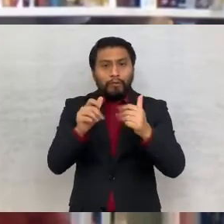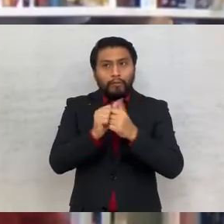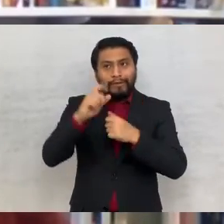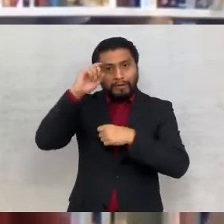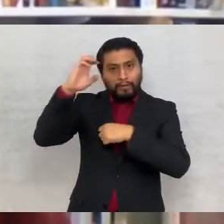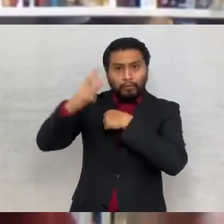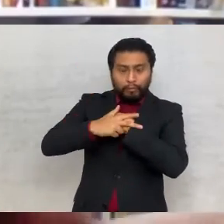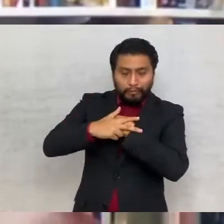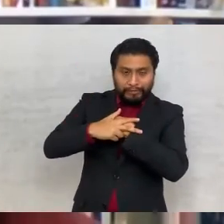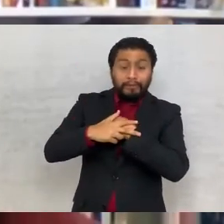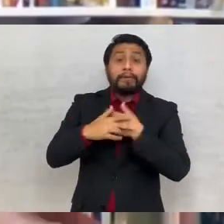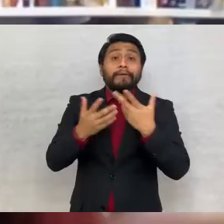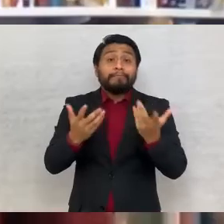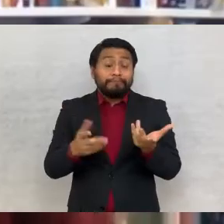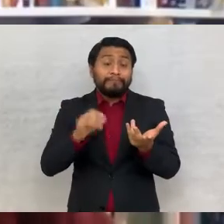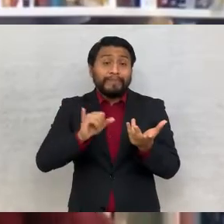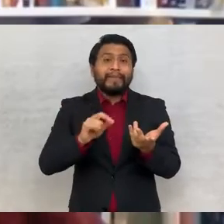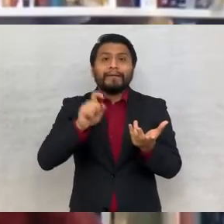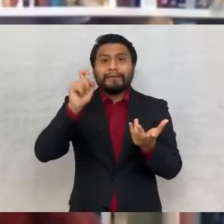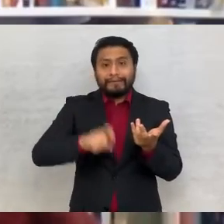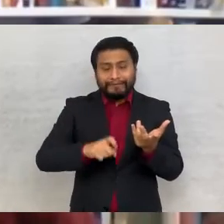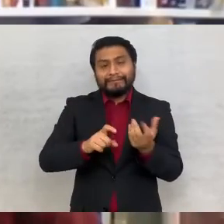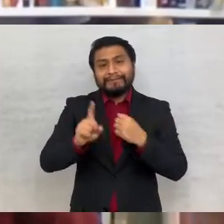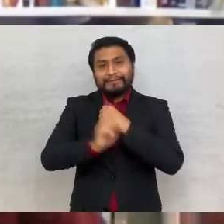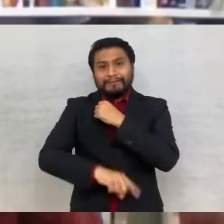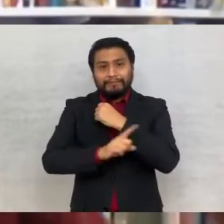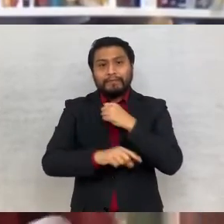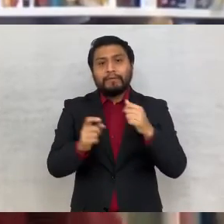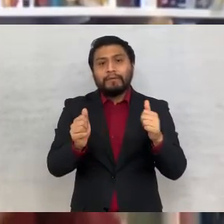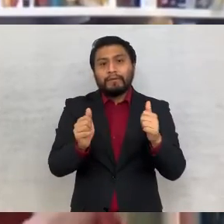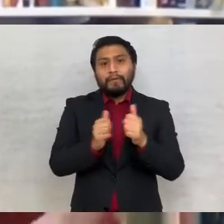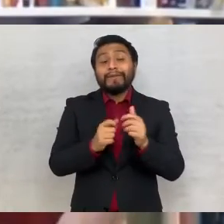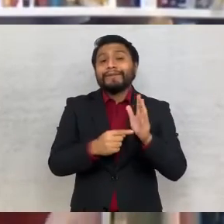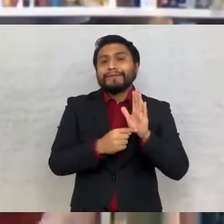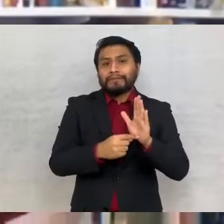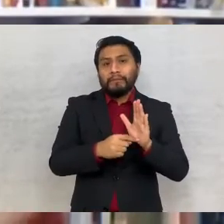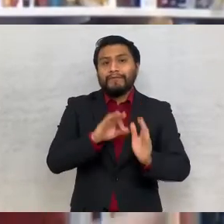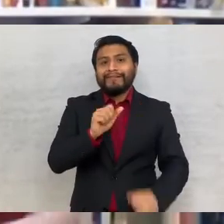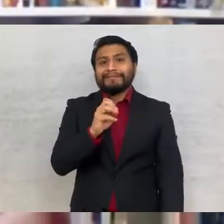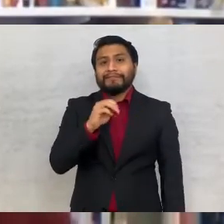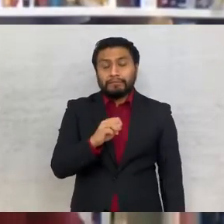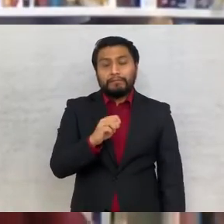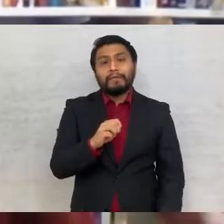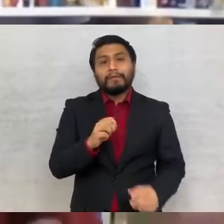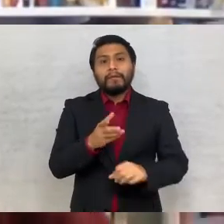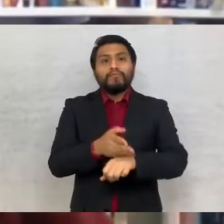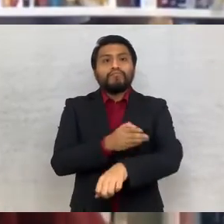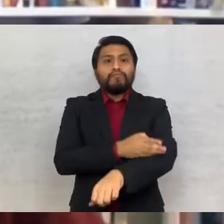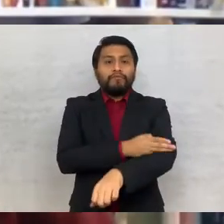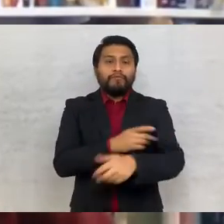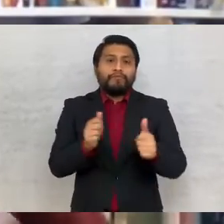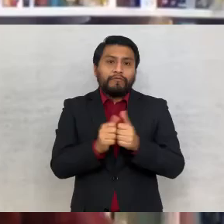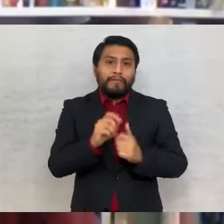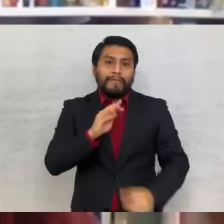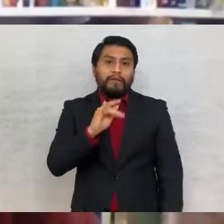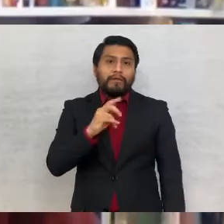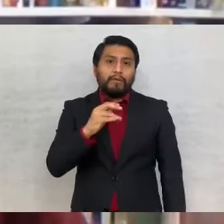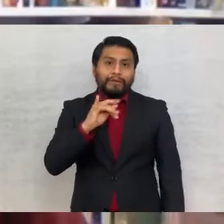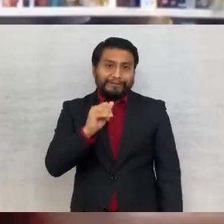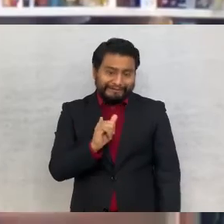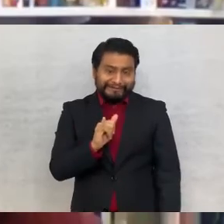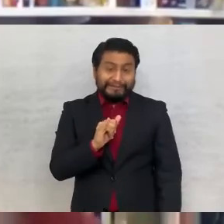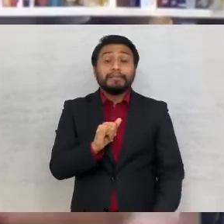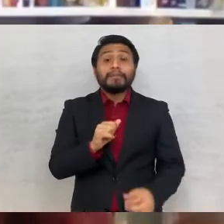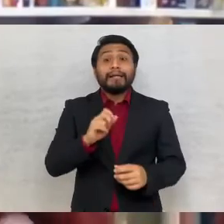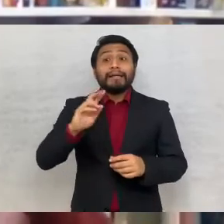journey we have sketched out, we have seen eugenics act as a legitimating instrument on behalf of political and cultural hegemonies. And in summary,